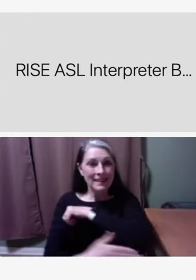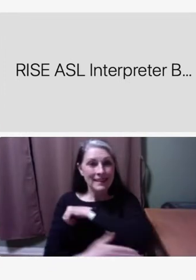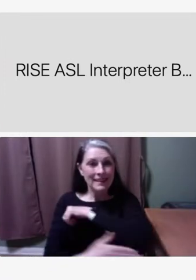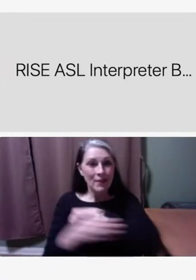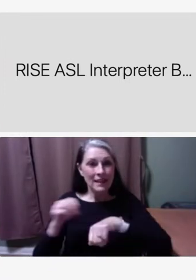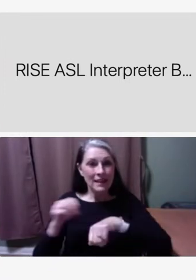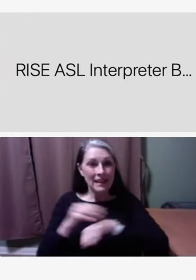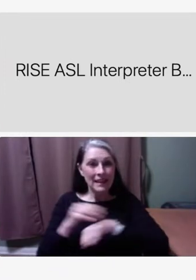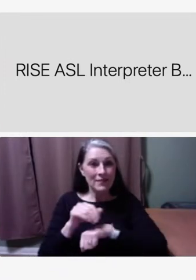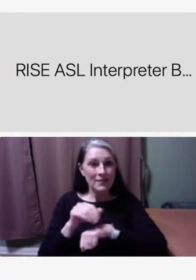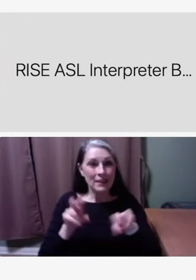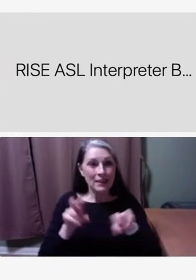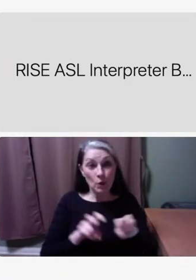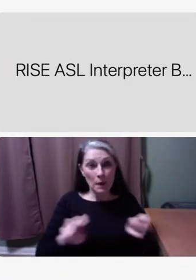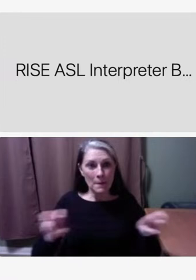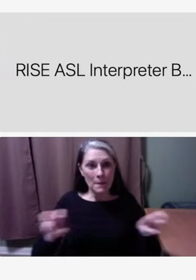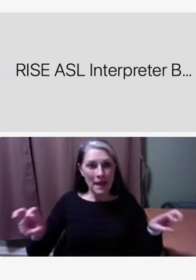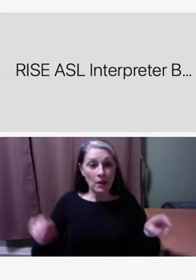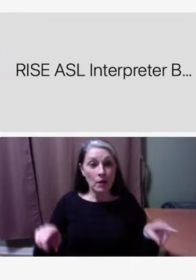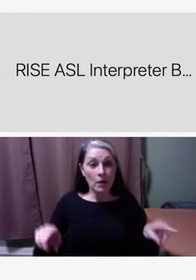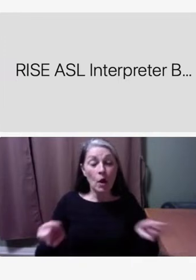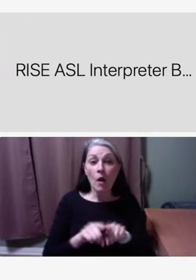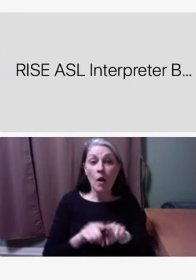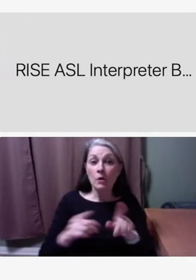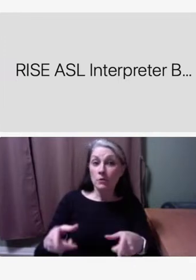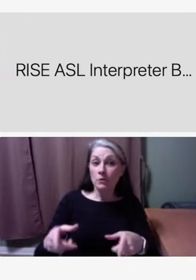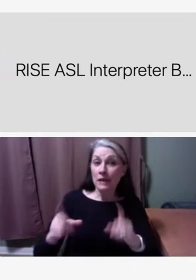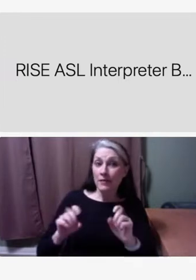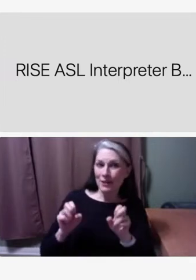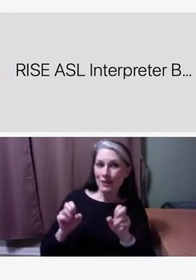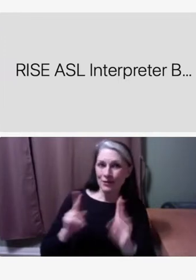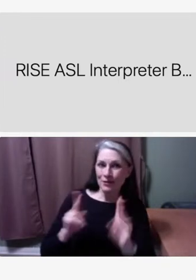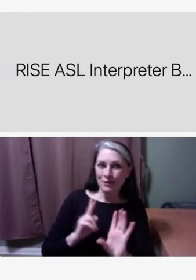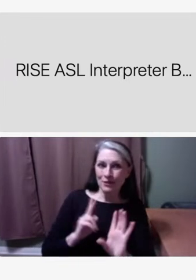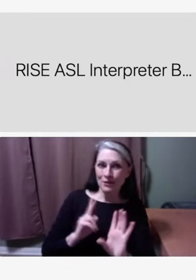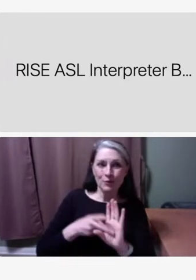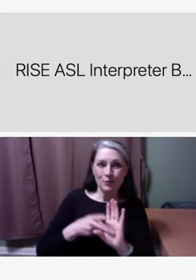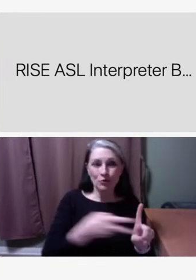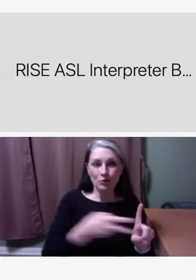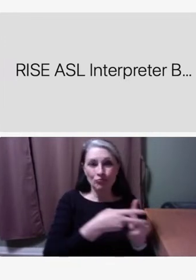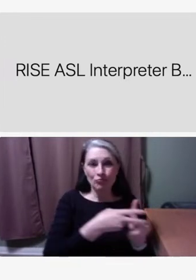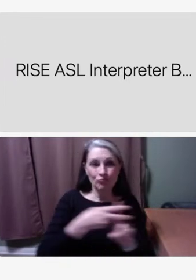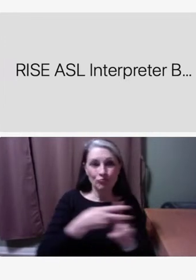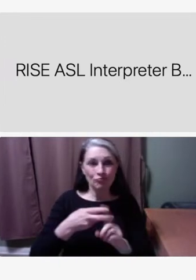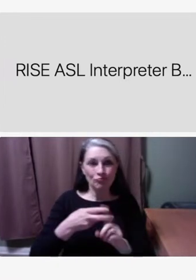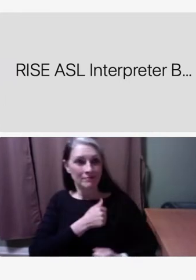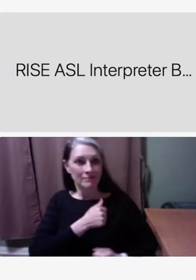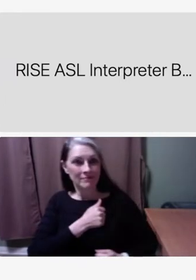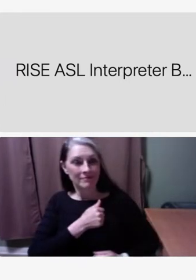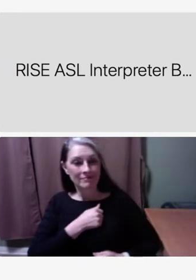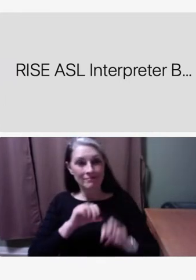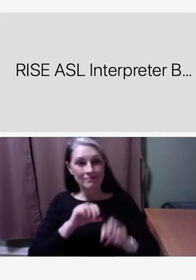We were also given the opportunity to participate in the Army Recruiter Workshops, and were given